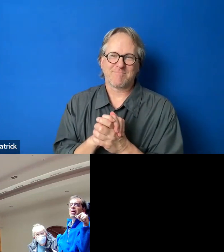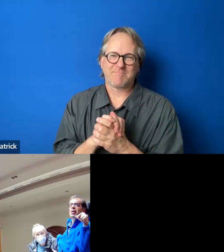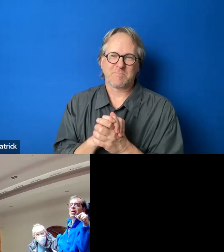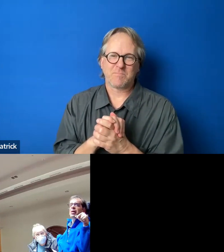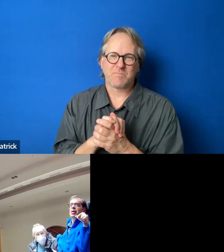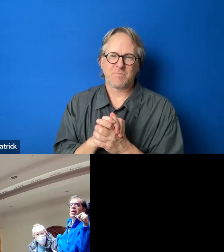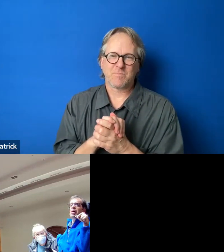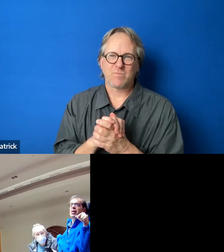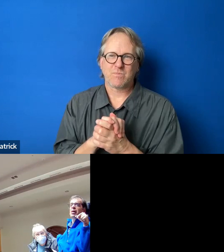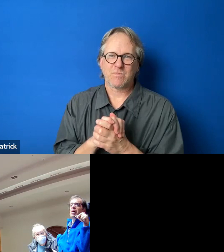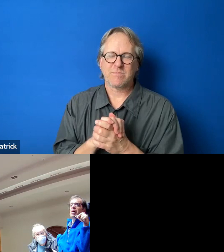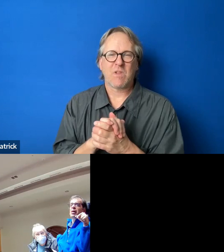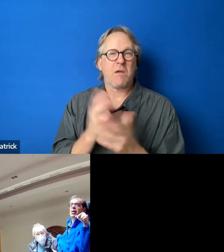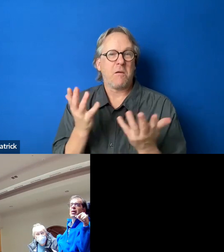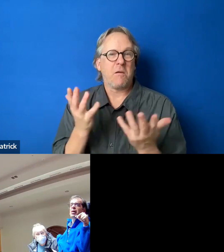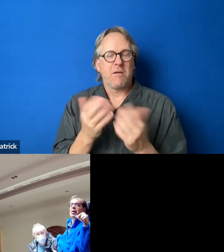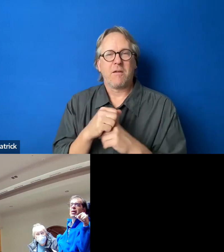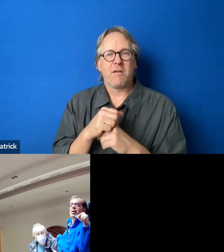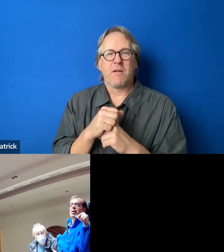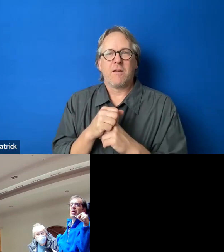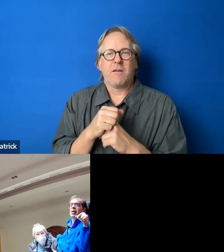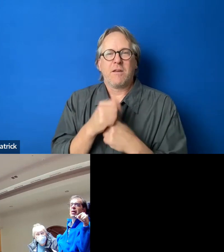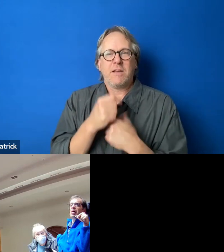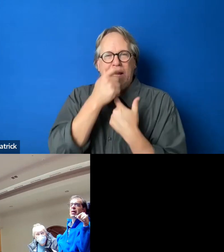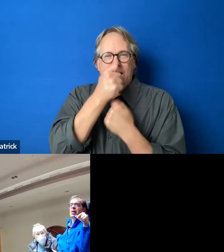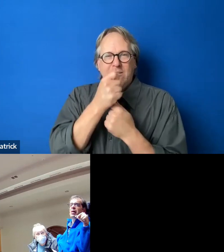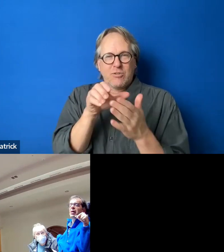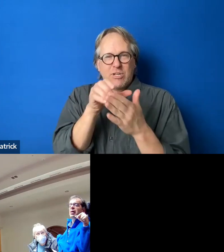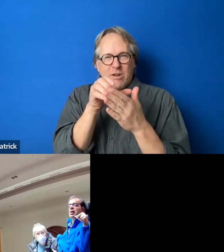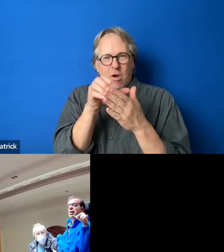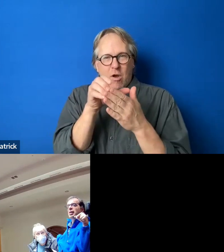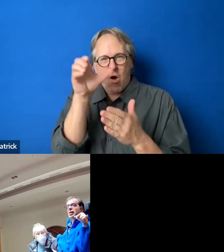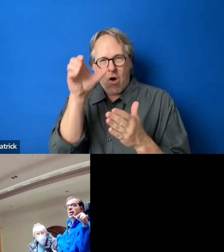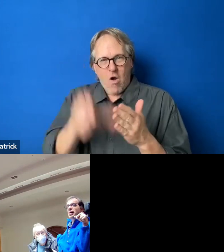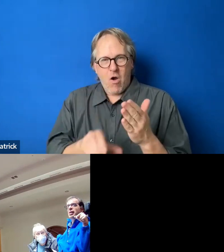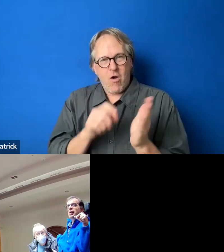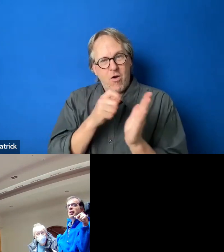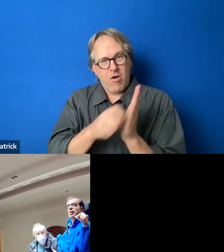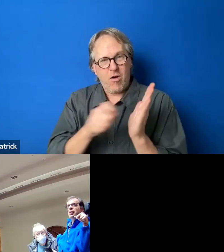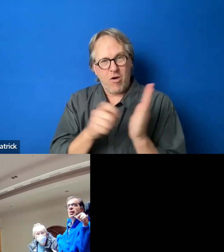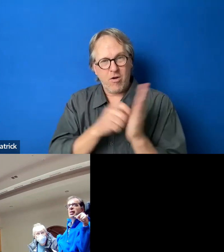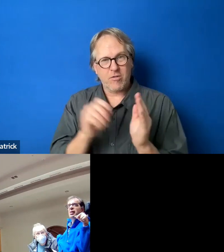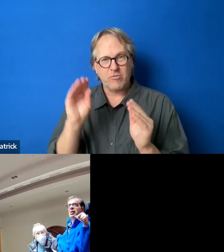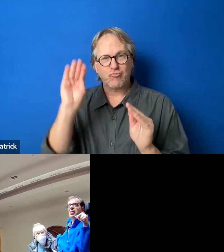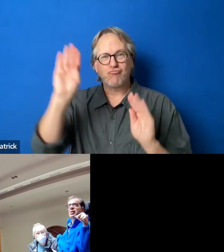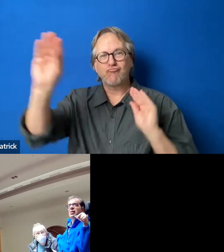Put interesting articles about it in places where people might come across them.